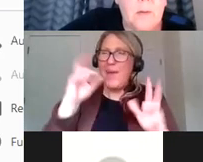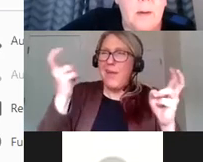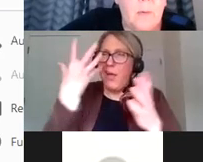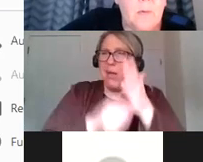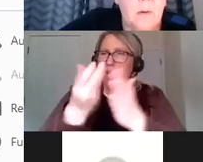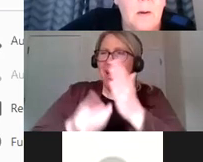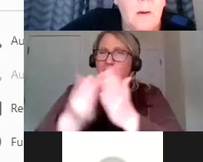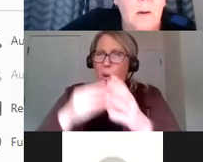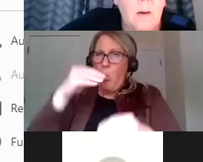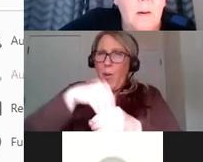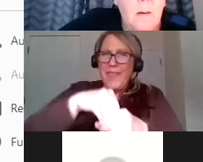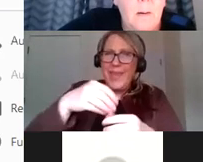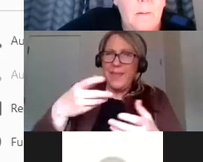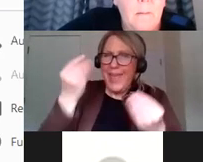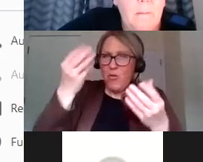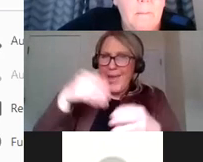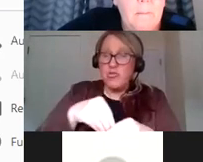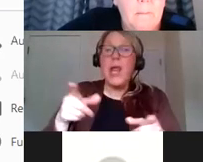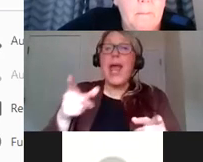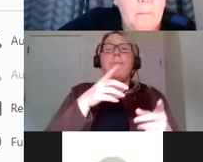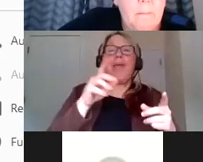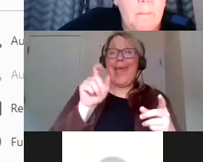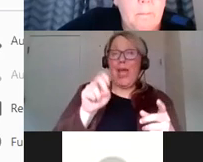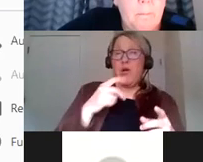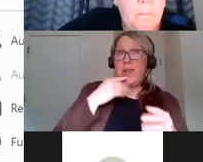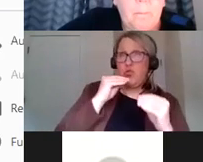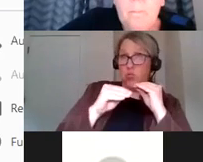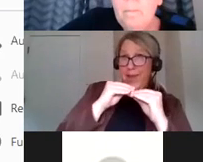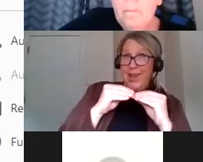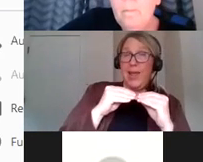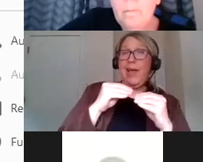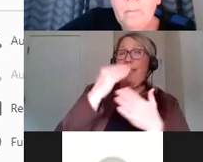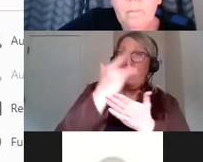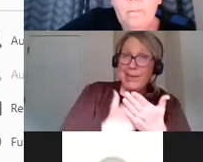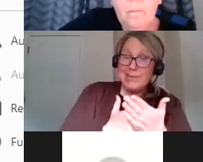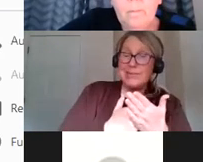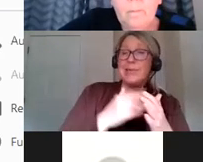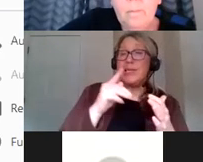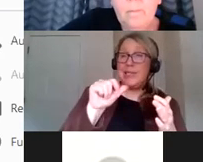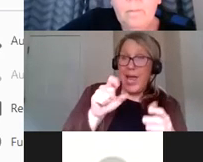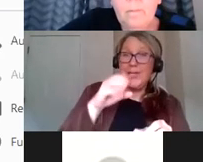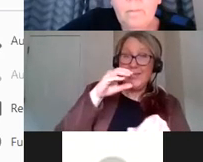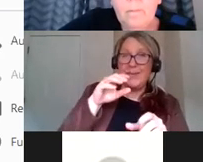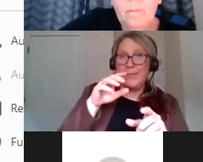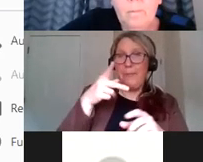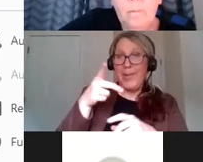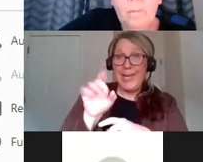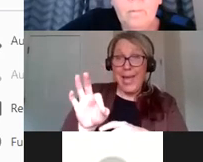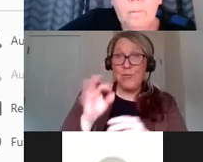within those tables. And to remediate lists and tables inside PDFs is